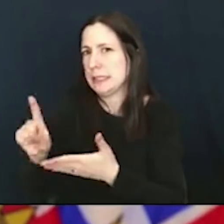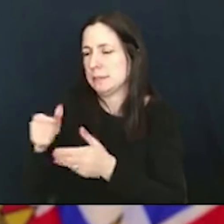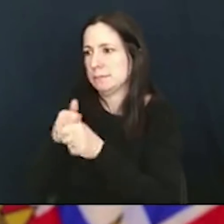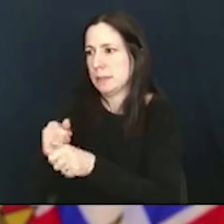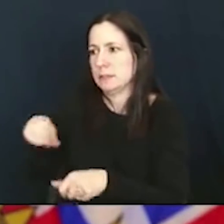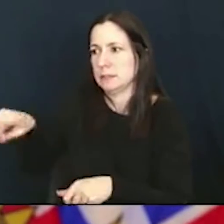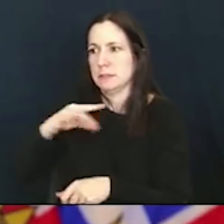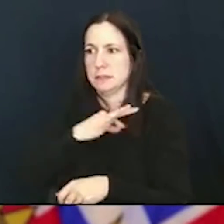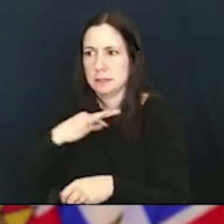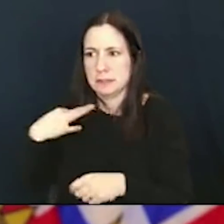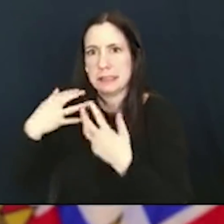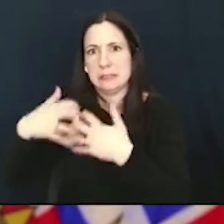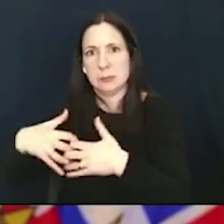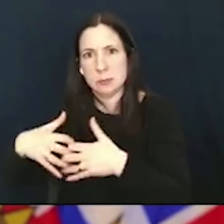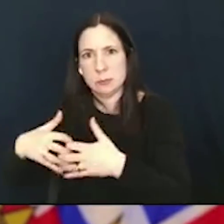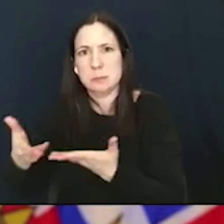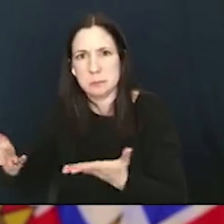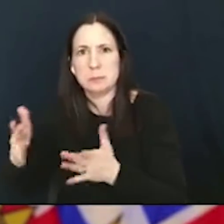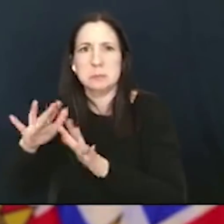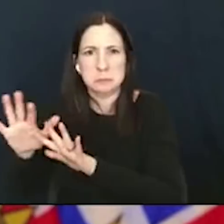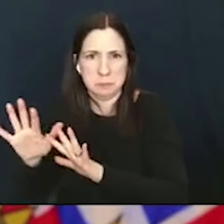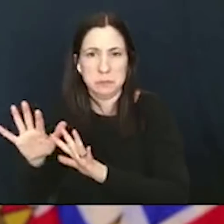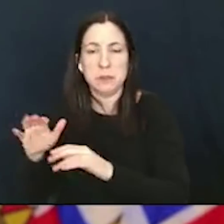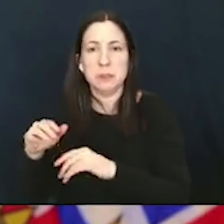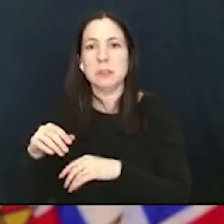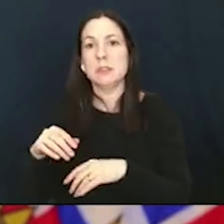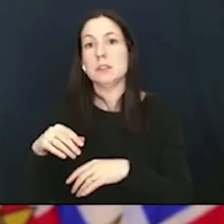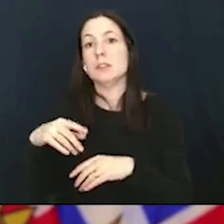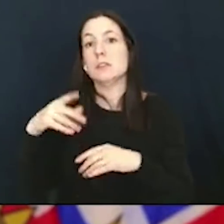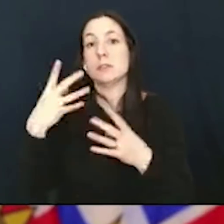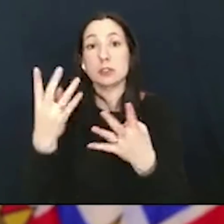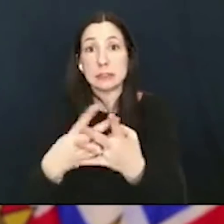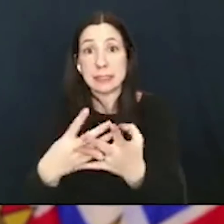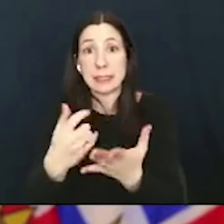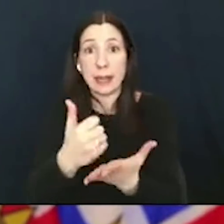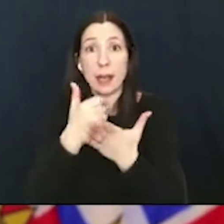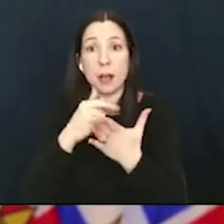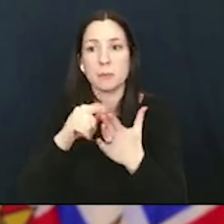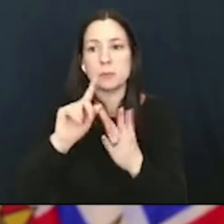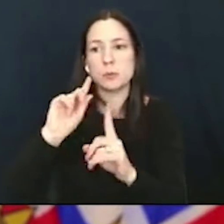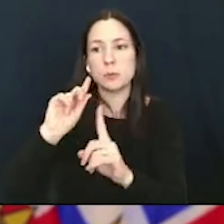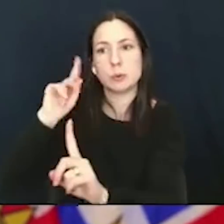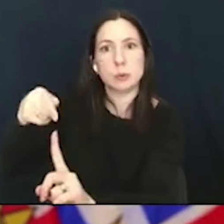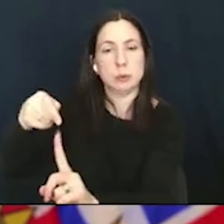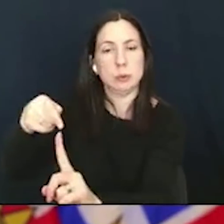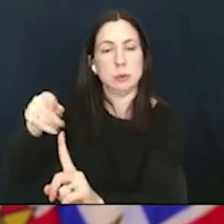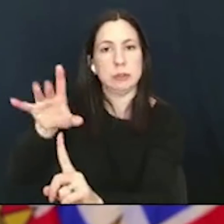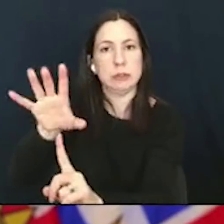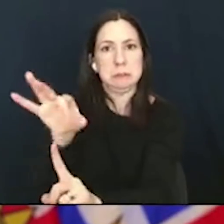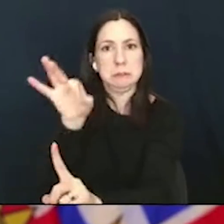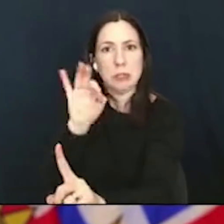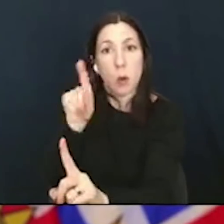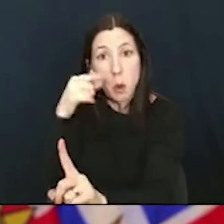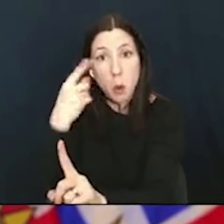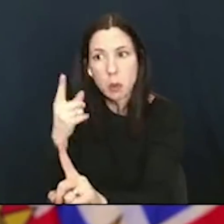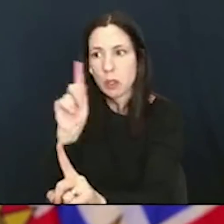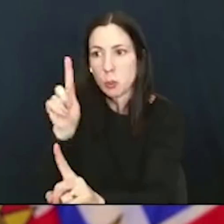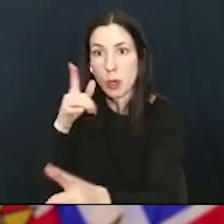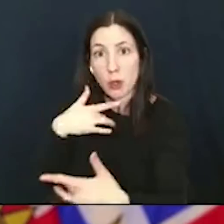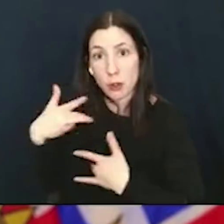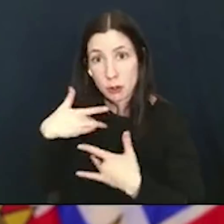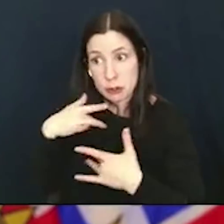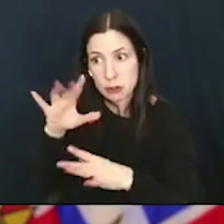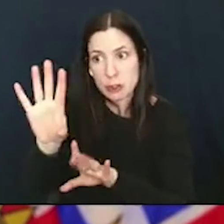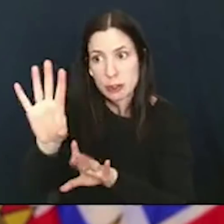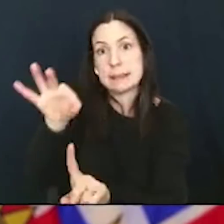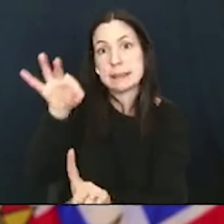So being able to screen out ones that don't have any of the worrisome mutations allows us to focus on the ones